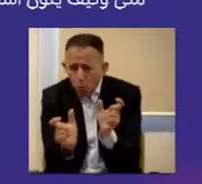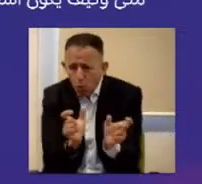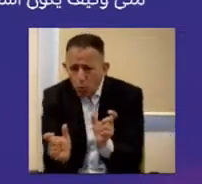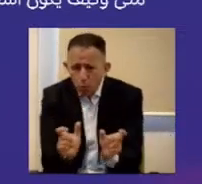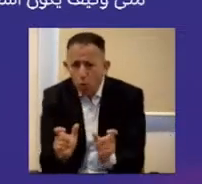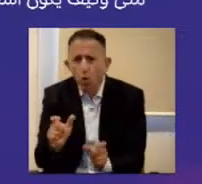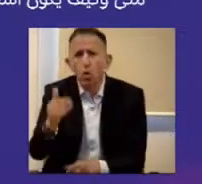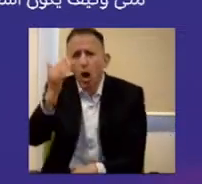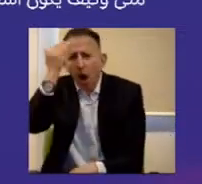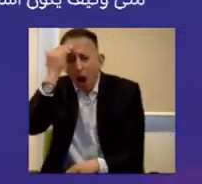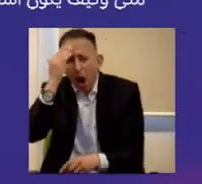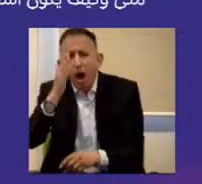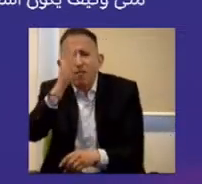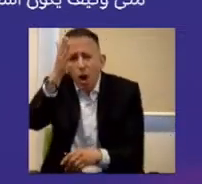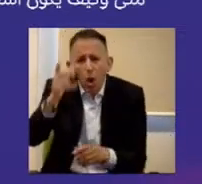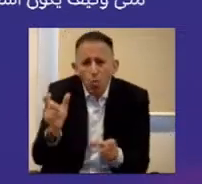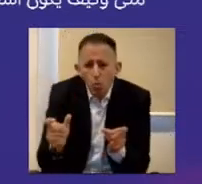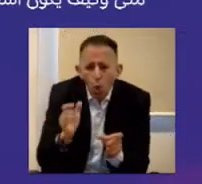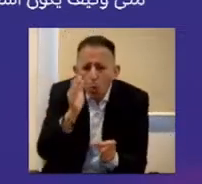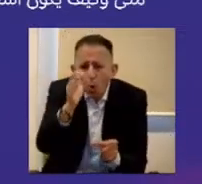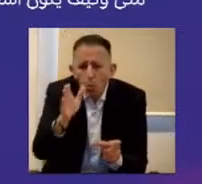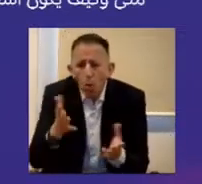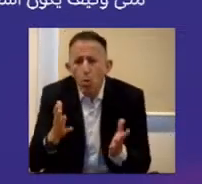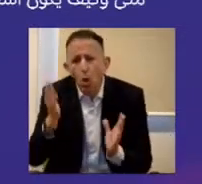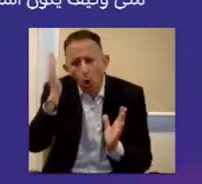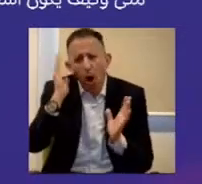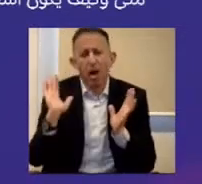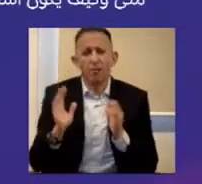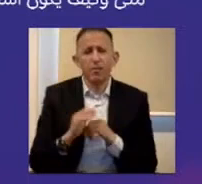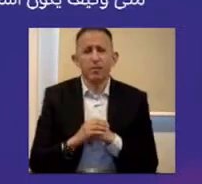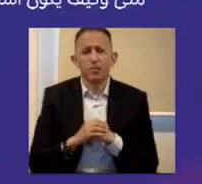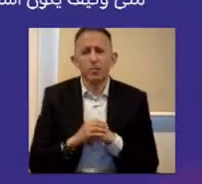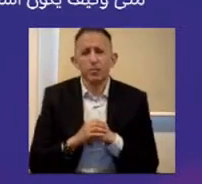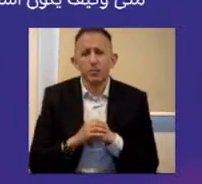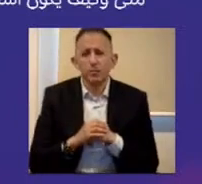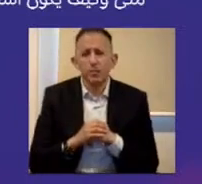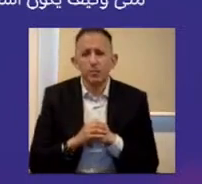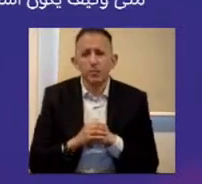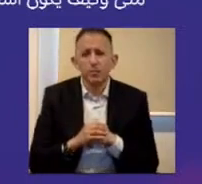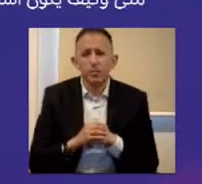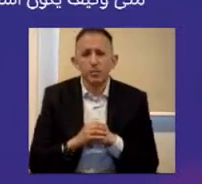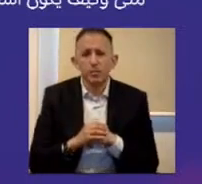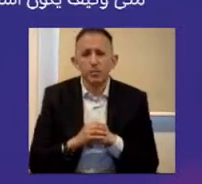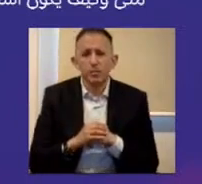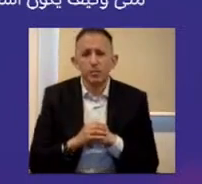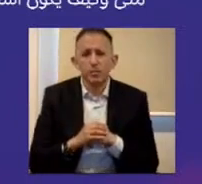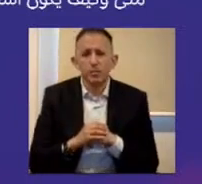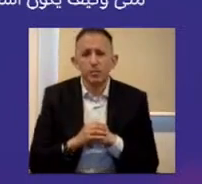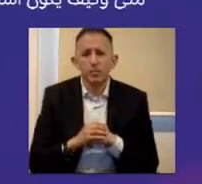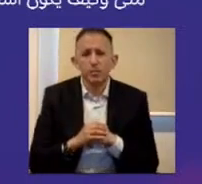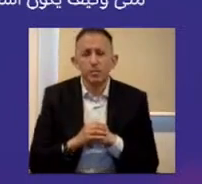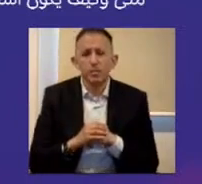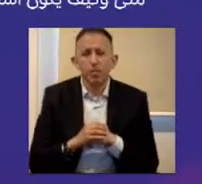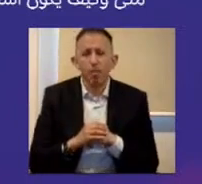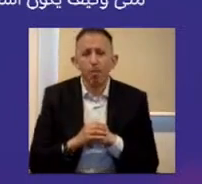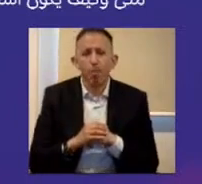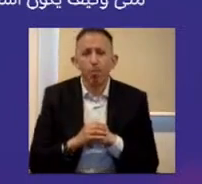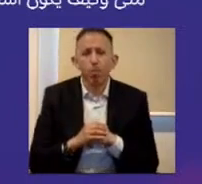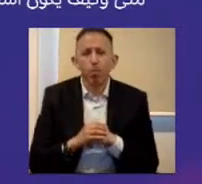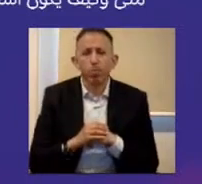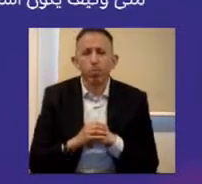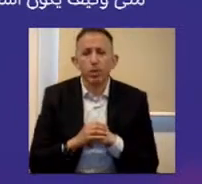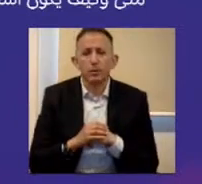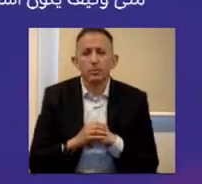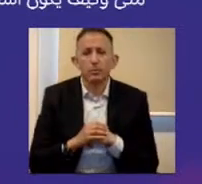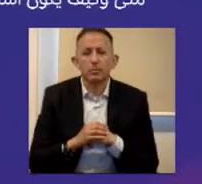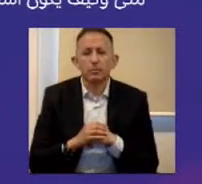parameters, more than 1,000 billion parameters, in order to come close to this word. And then you put processors in the input and you try